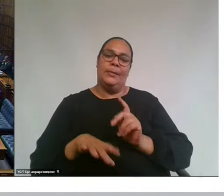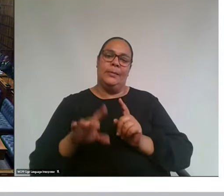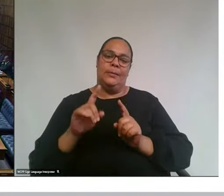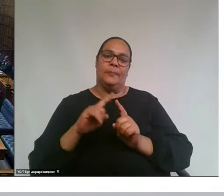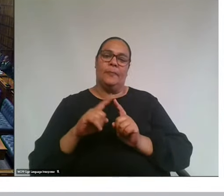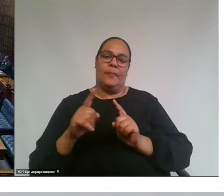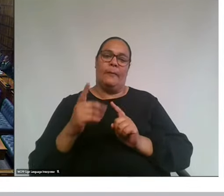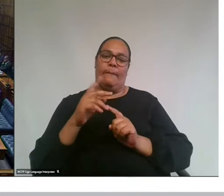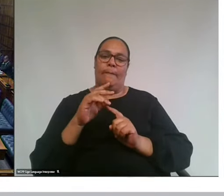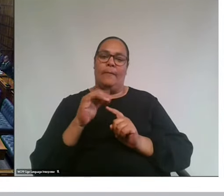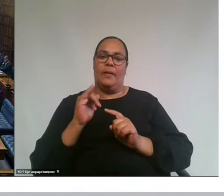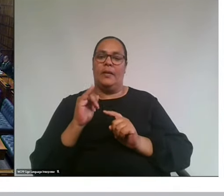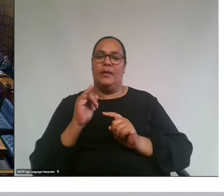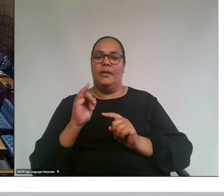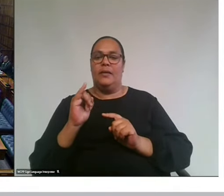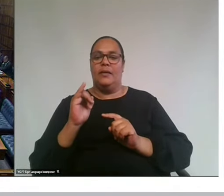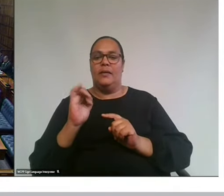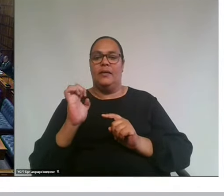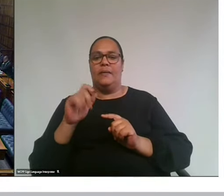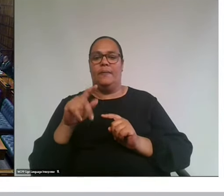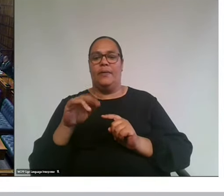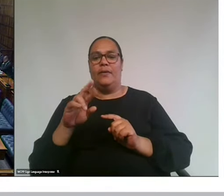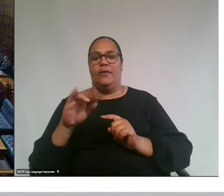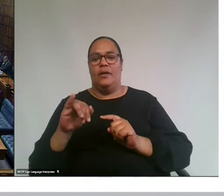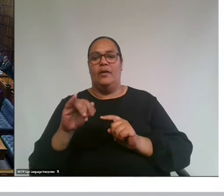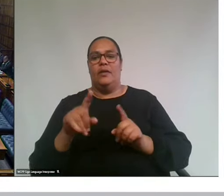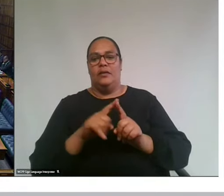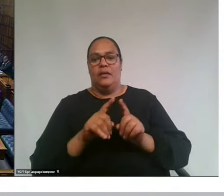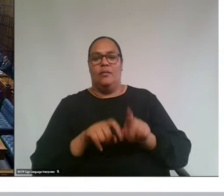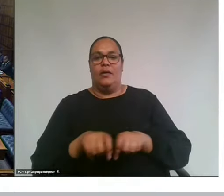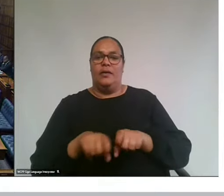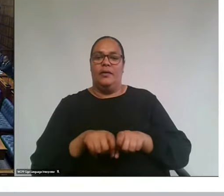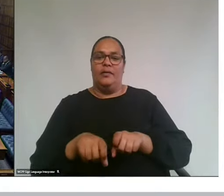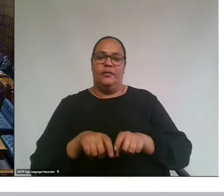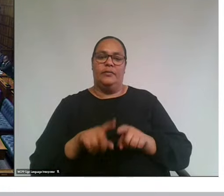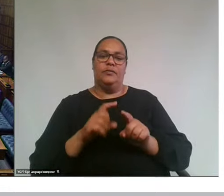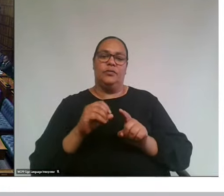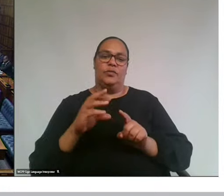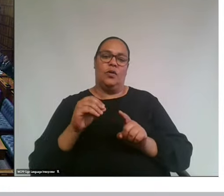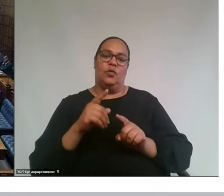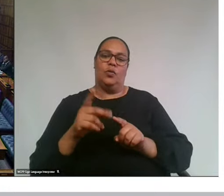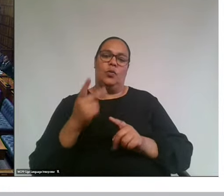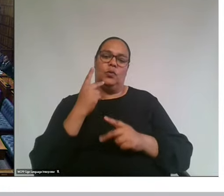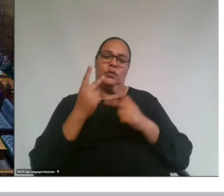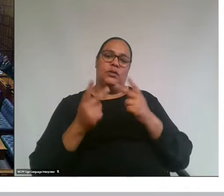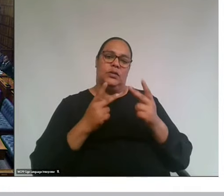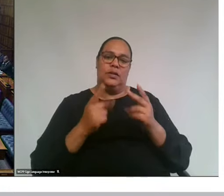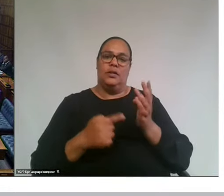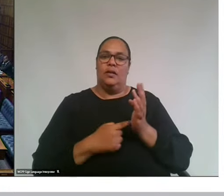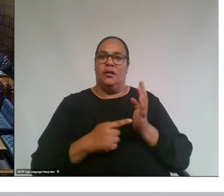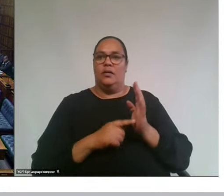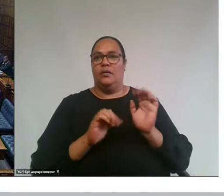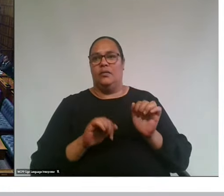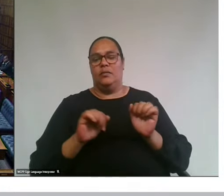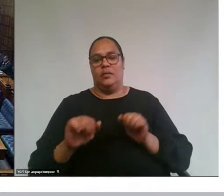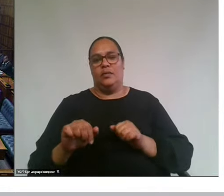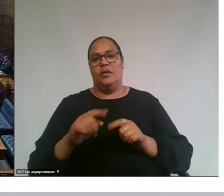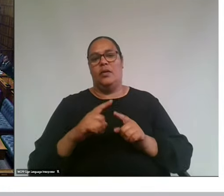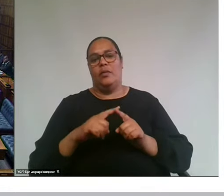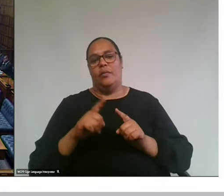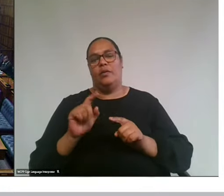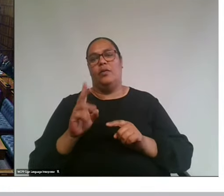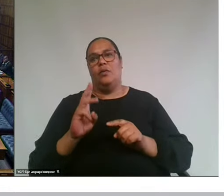green drri they're also in competition uh so they see that it's technically possible to retrofit